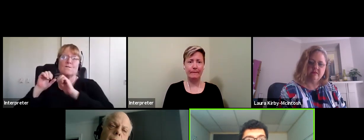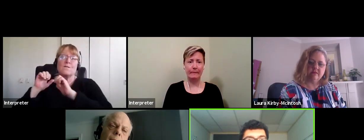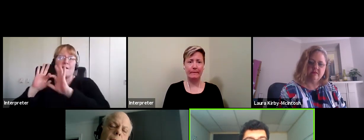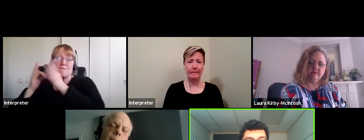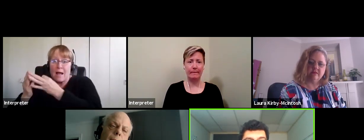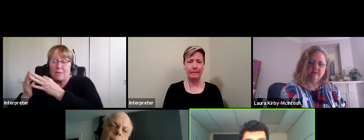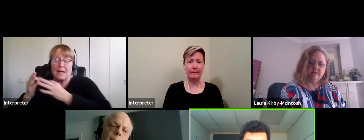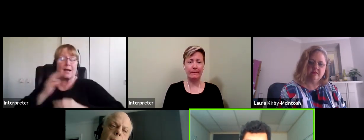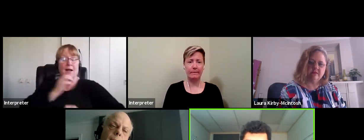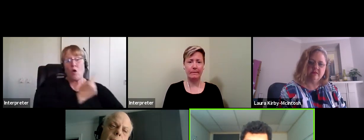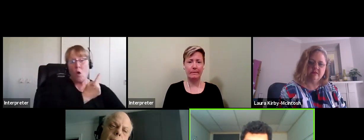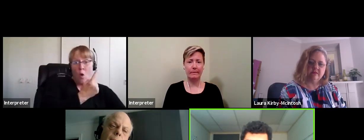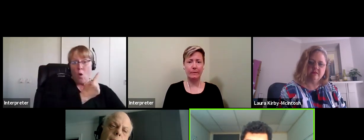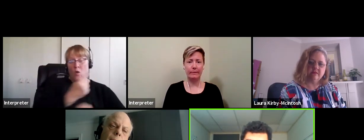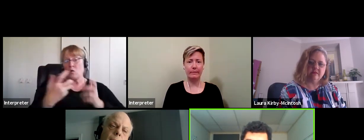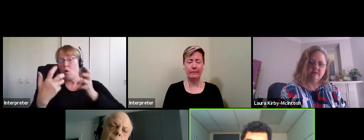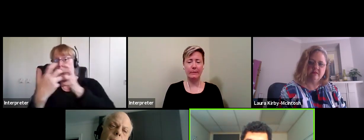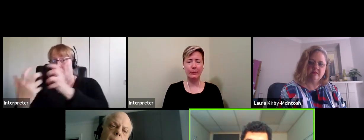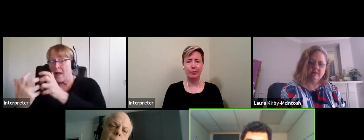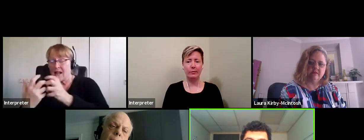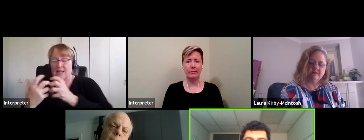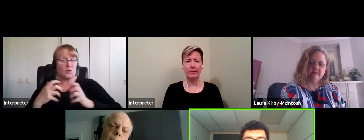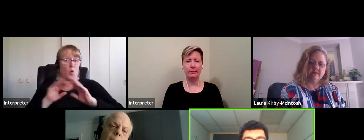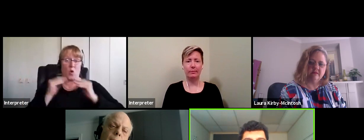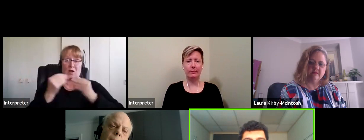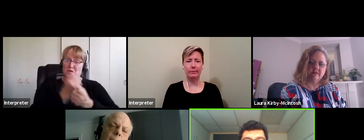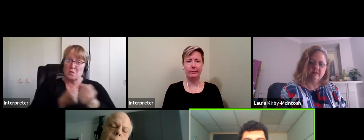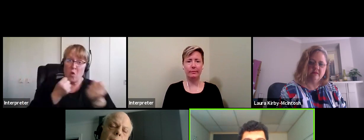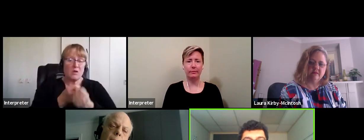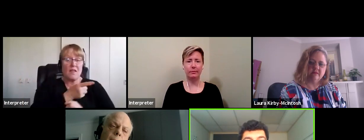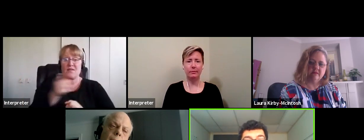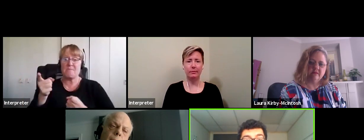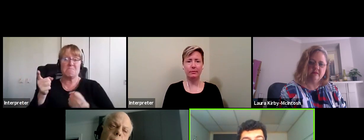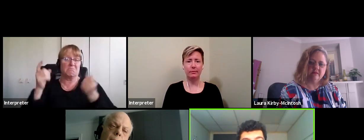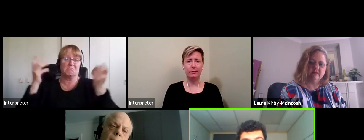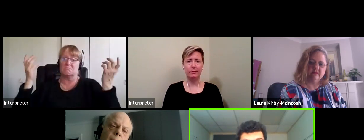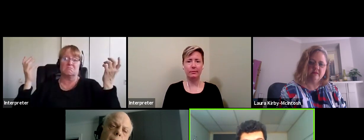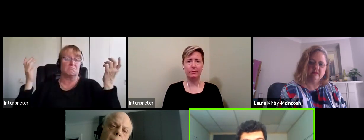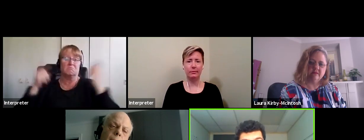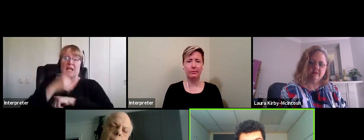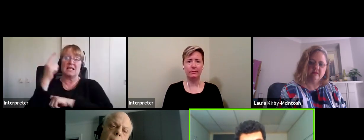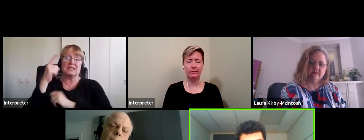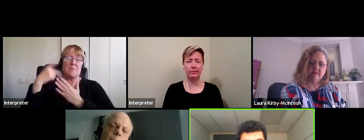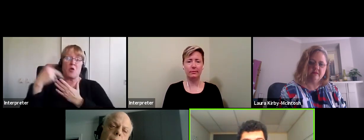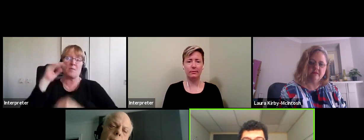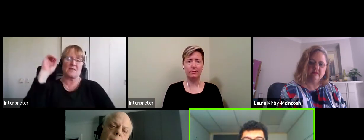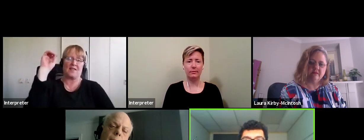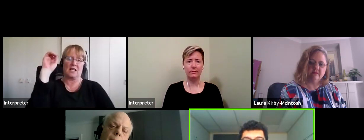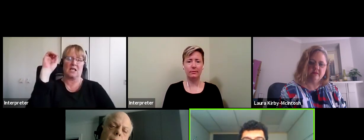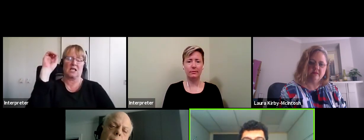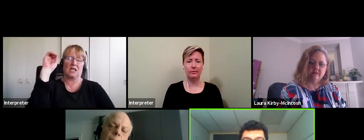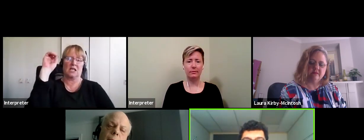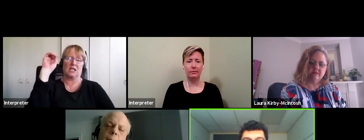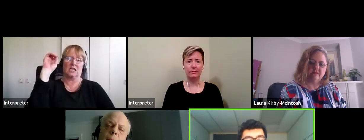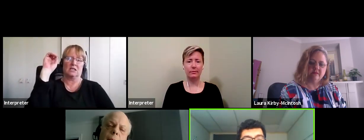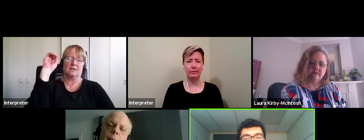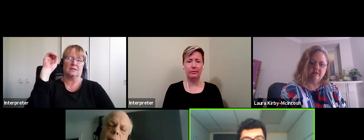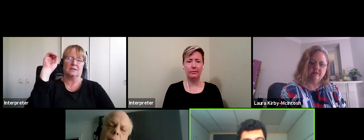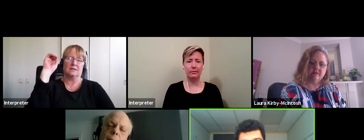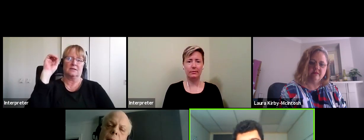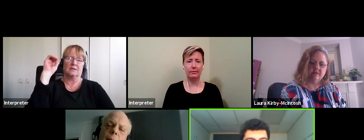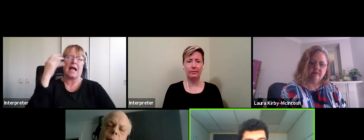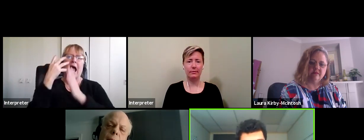cetera, supported by organizations like mine, don't have the option of those day programs out in the community to sort of do